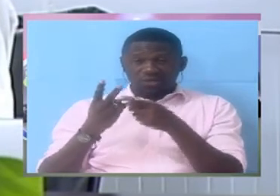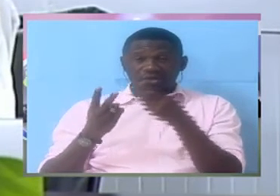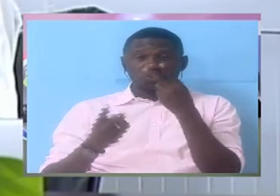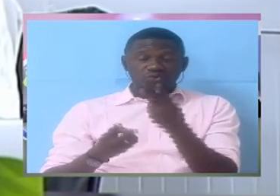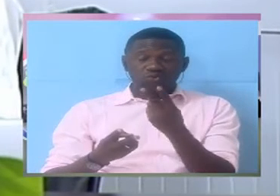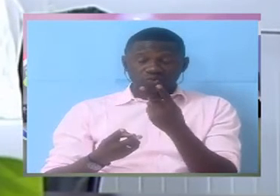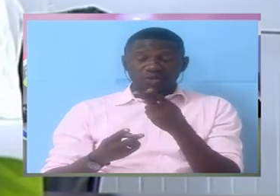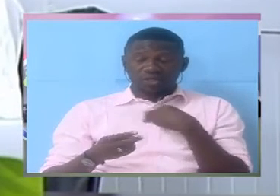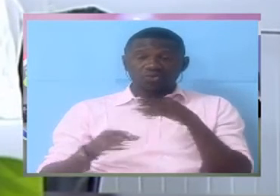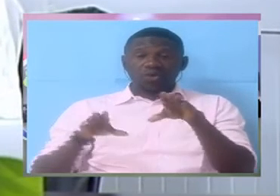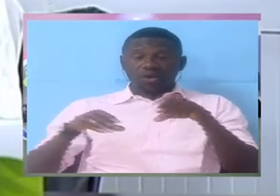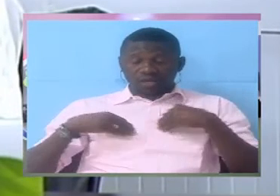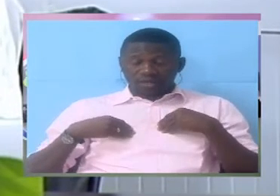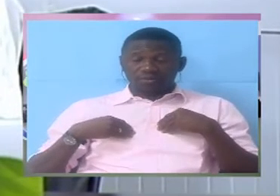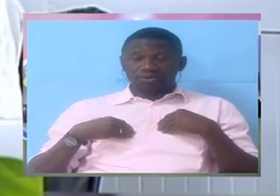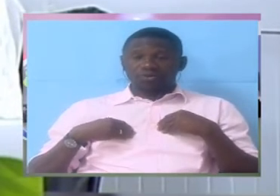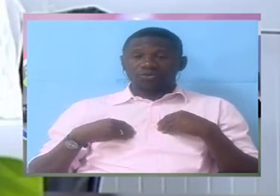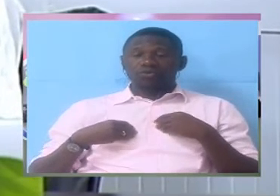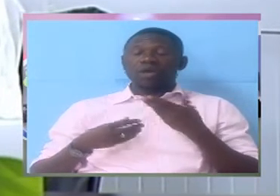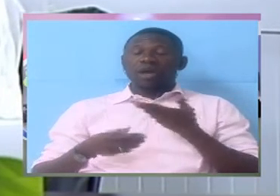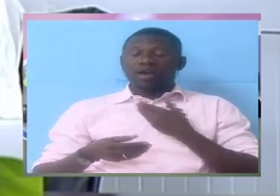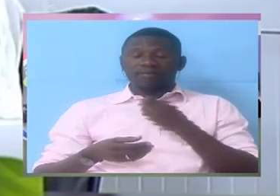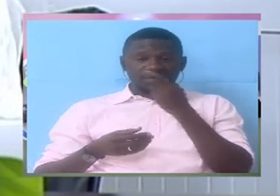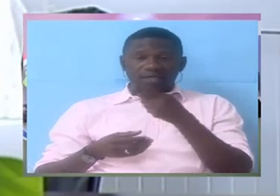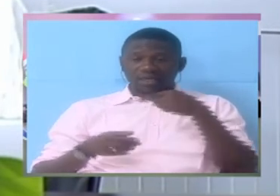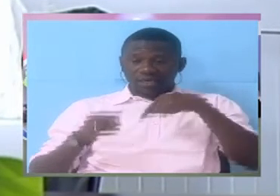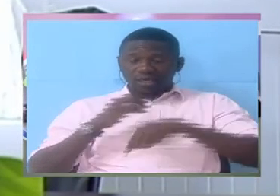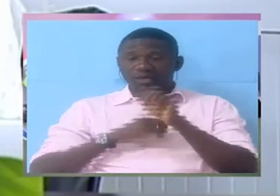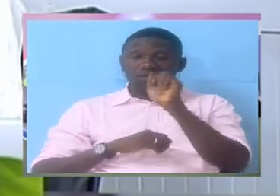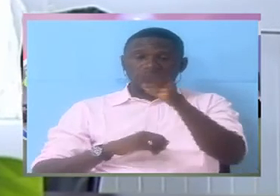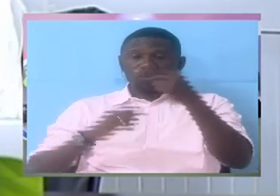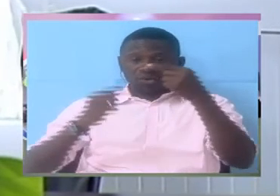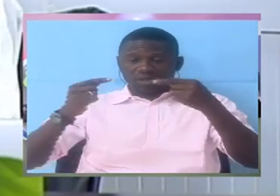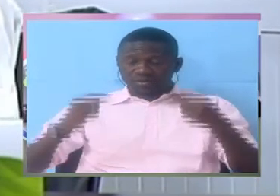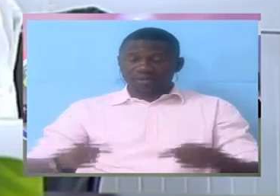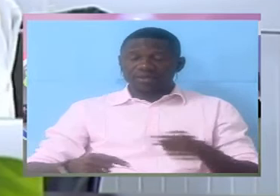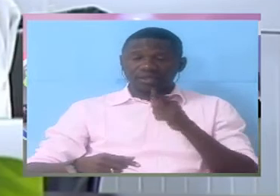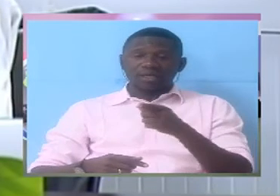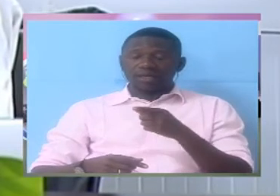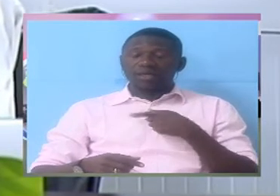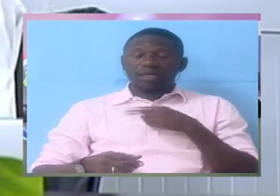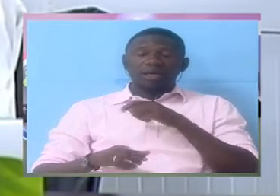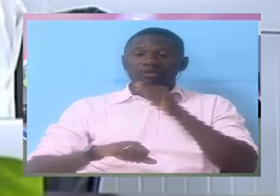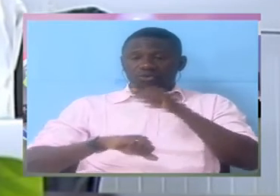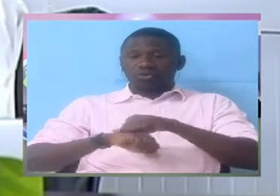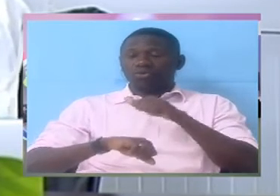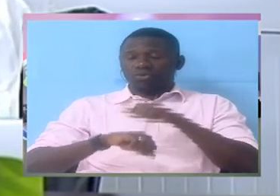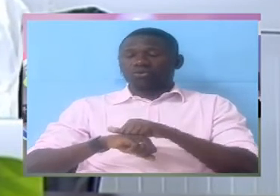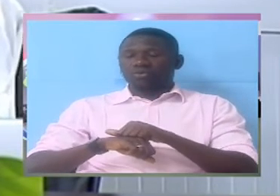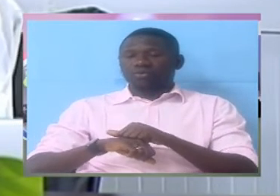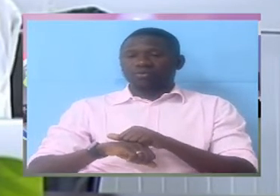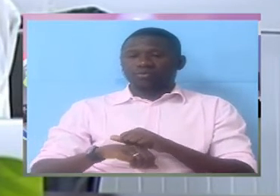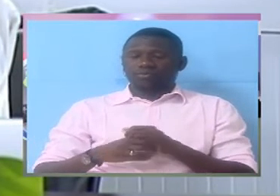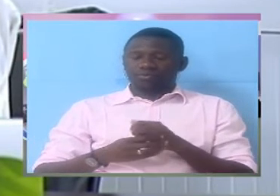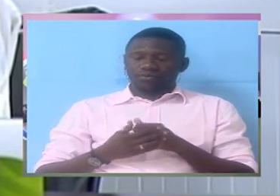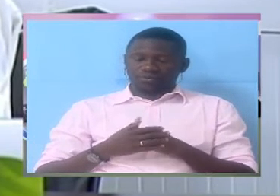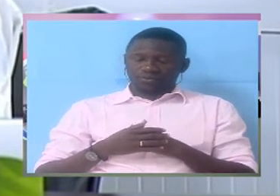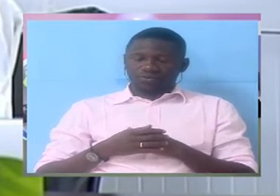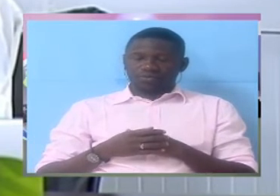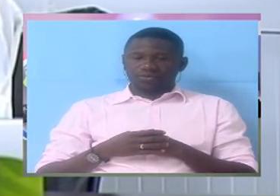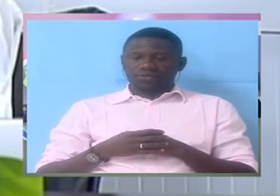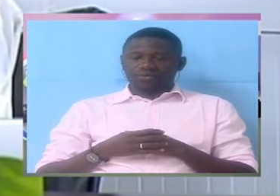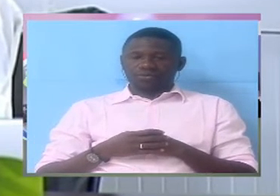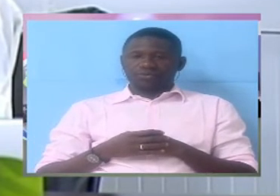statement that they had been tortured. Millem bara fulol di ku ke fulol mi an ko isonta la ko man tonu ko yi ko yitajire